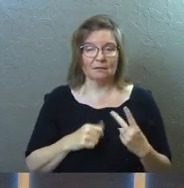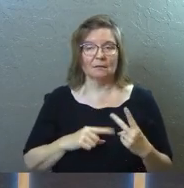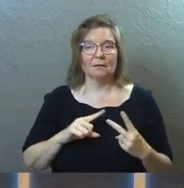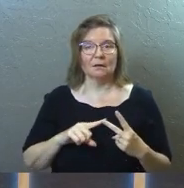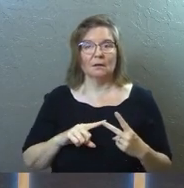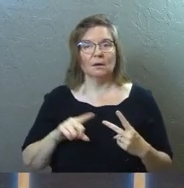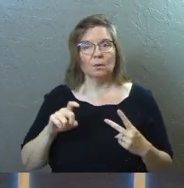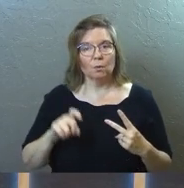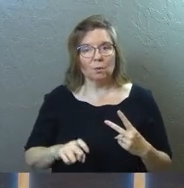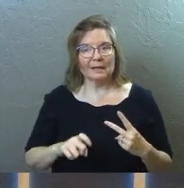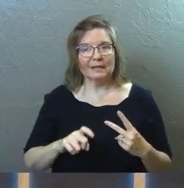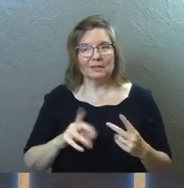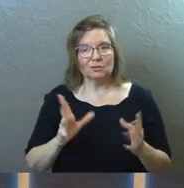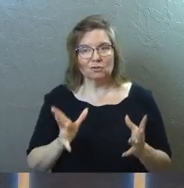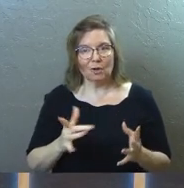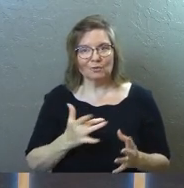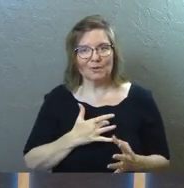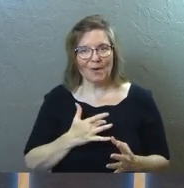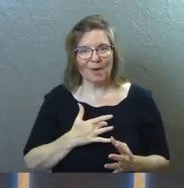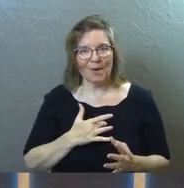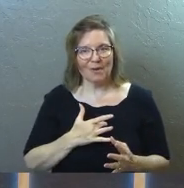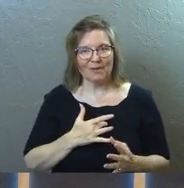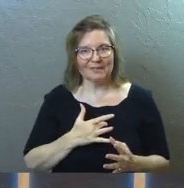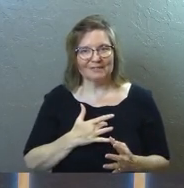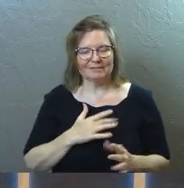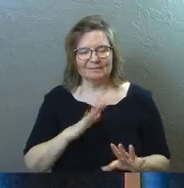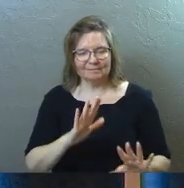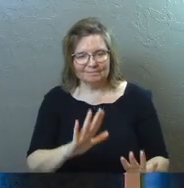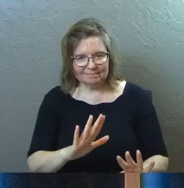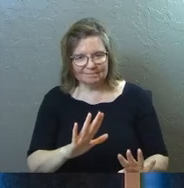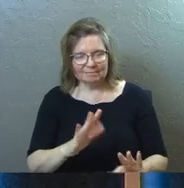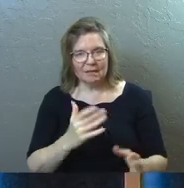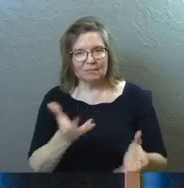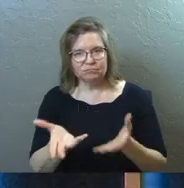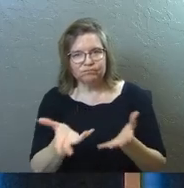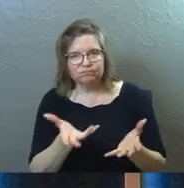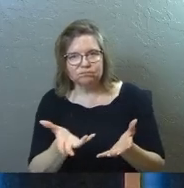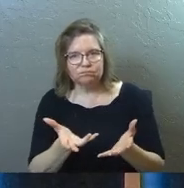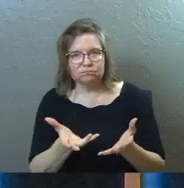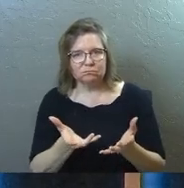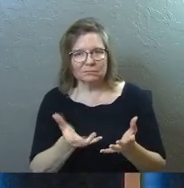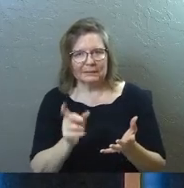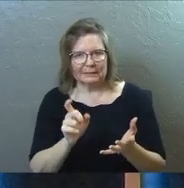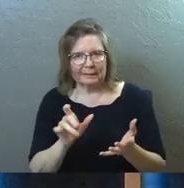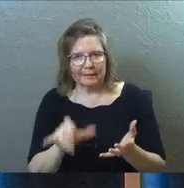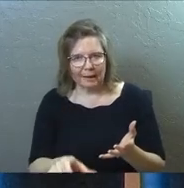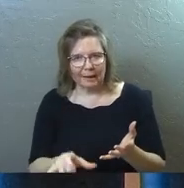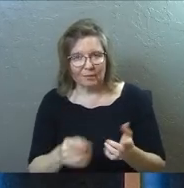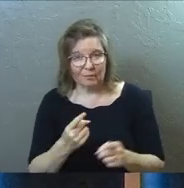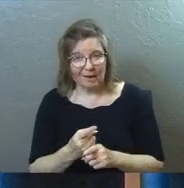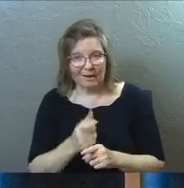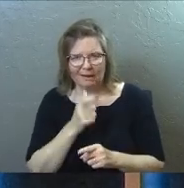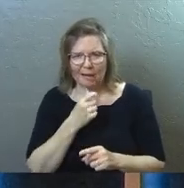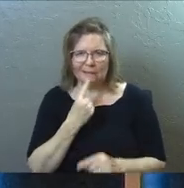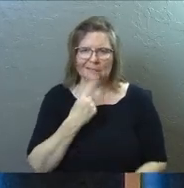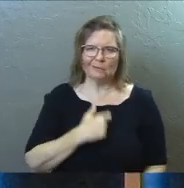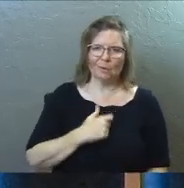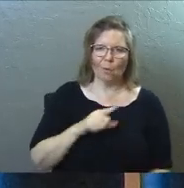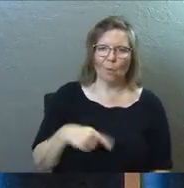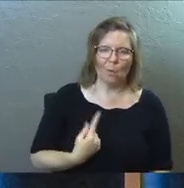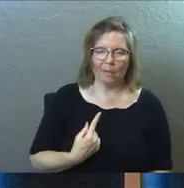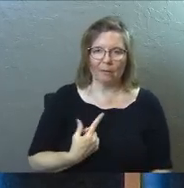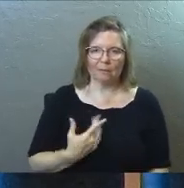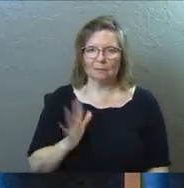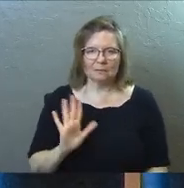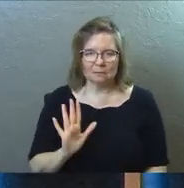but we needed to talk to the heart. We needed to have a real conversation about it, yes? Sometimes without